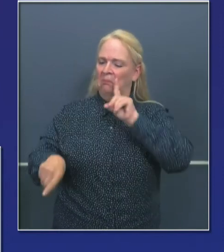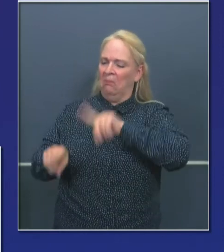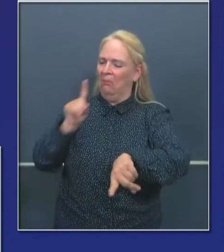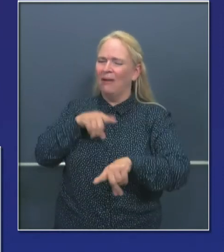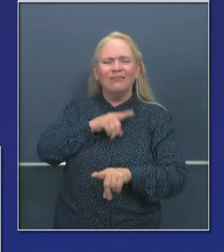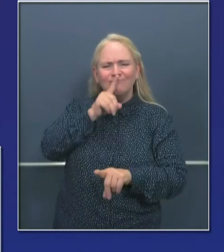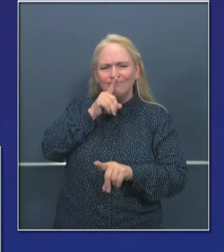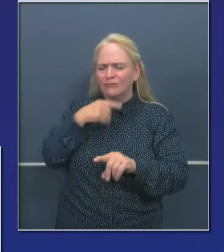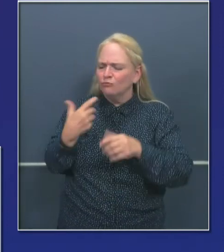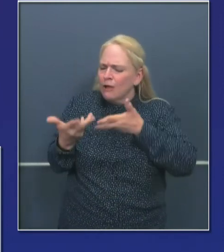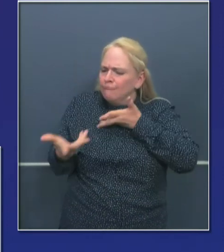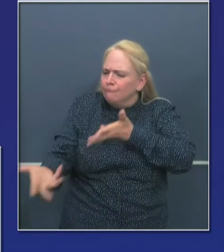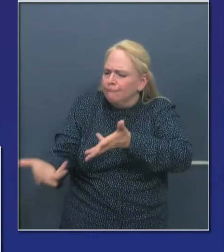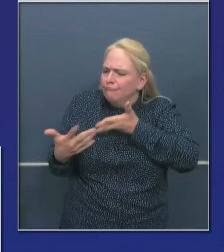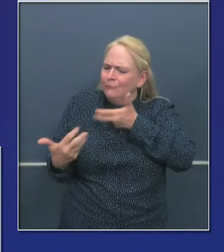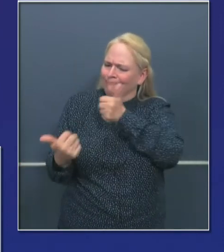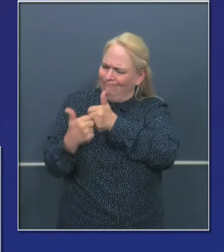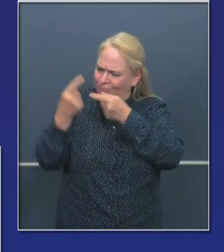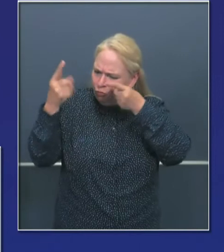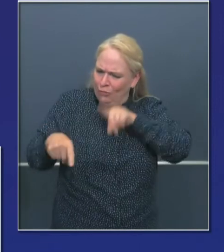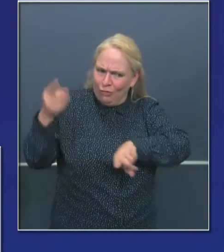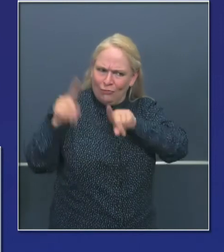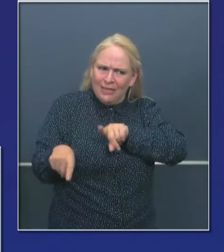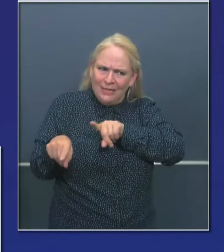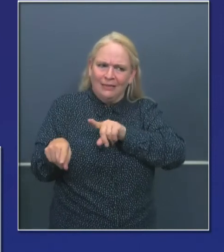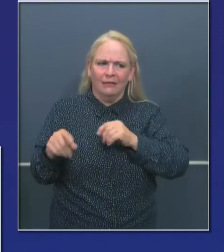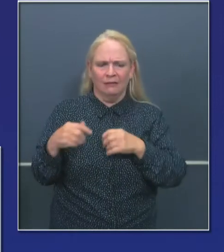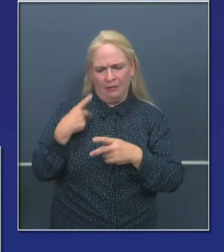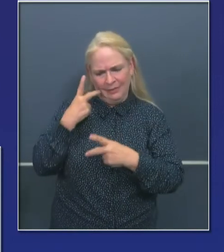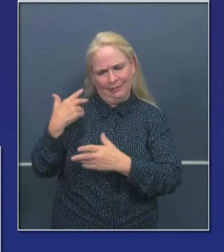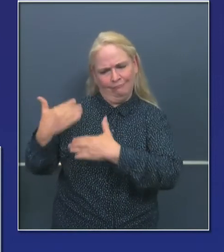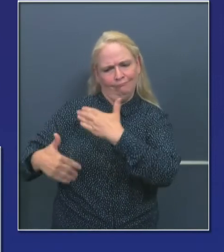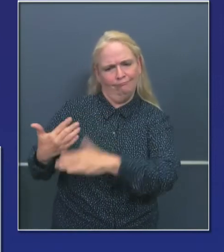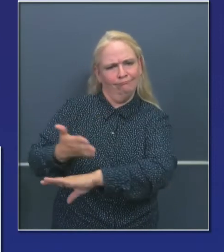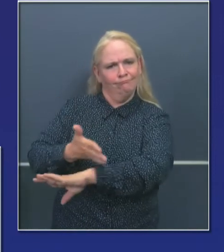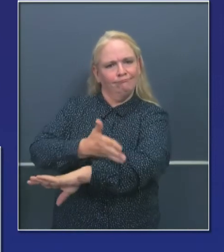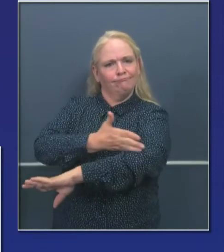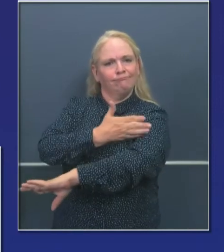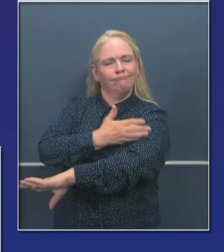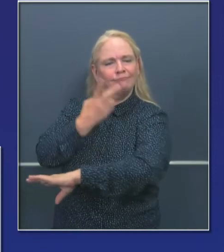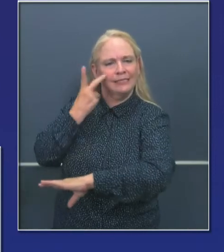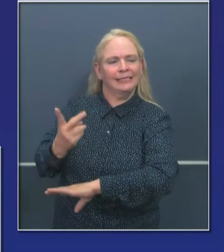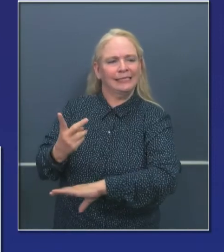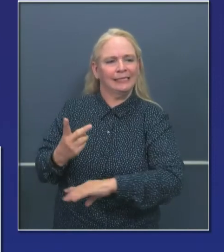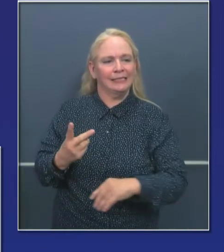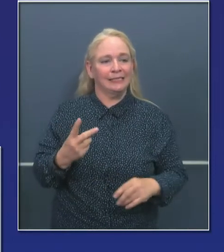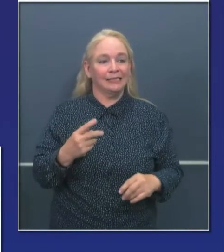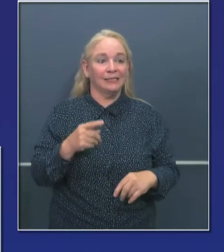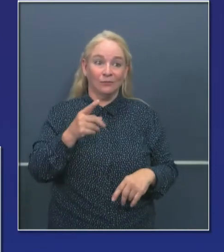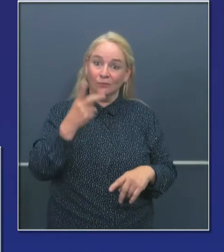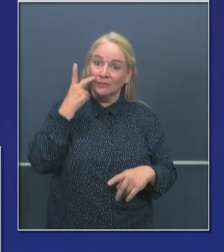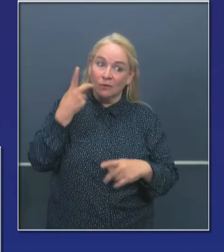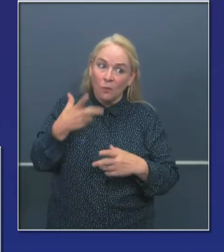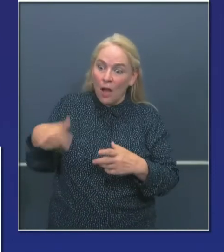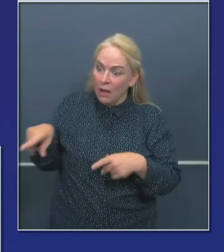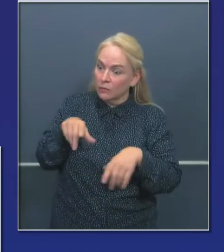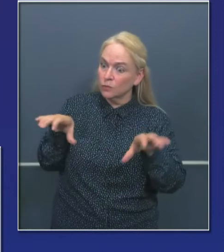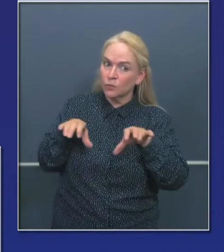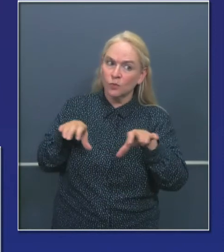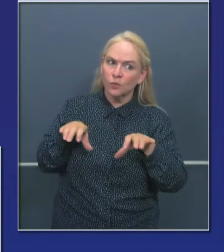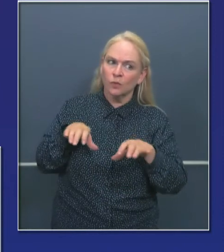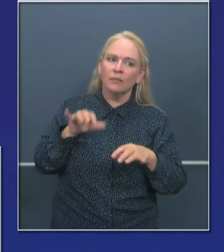see action at the local level demonstrably. Just in 24 hours, you've seen local level action along the lines of what we were hoping